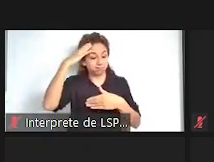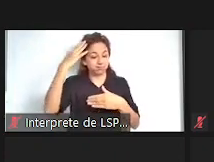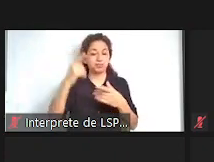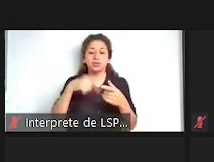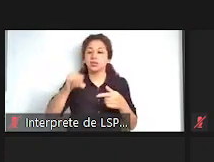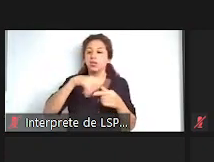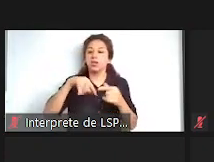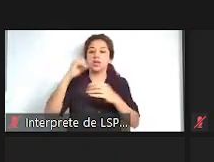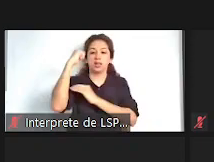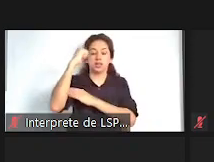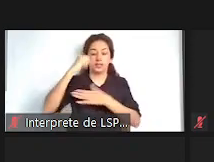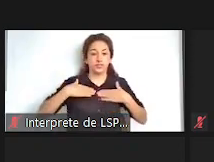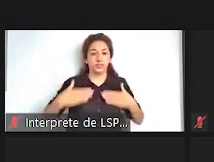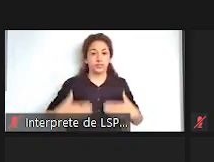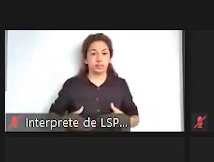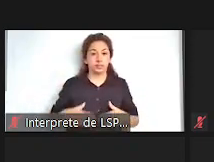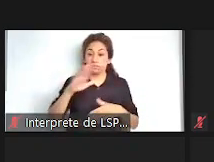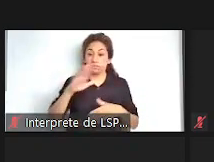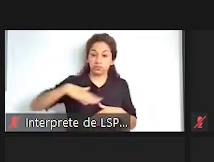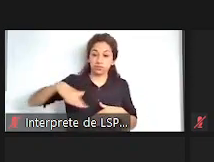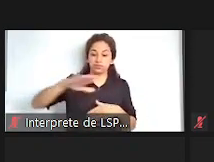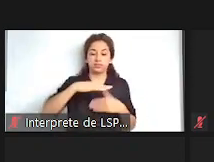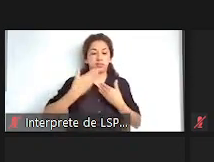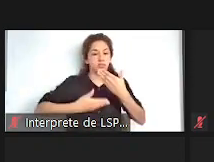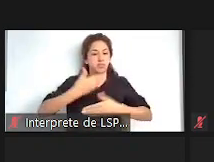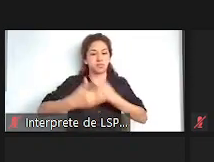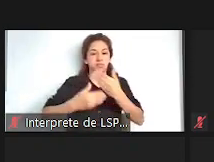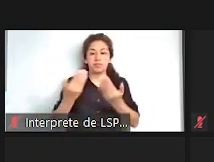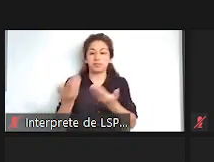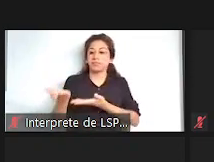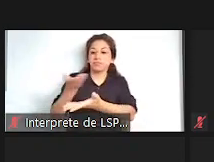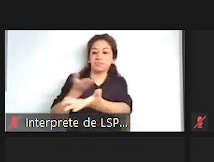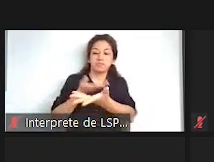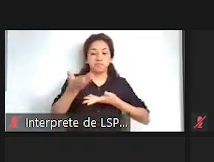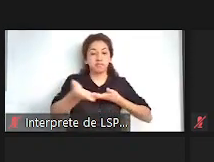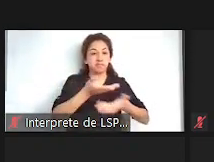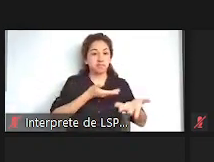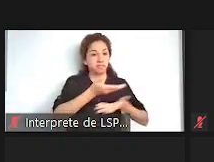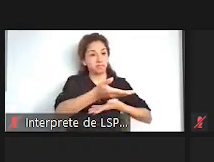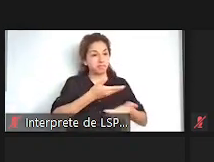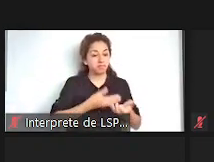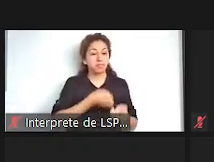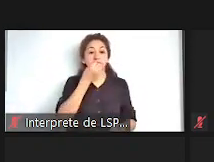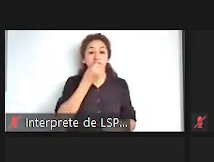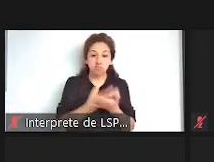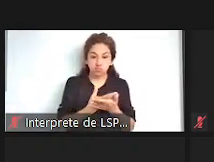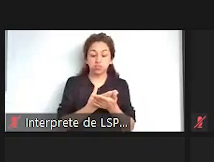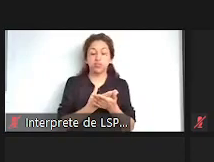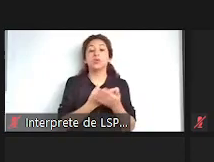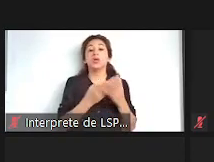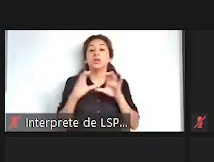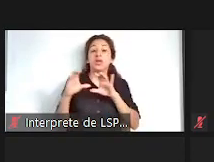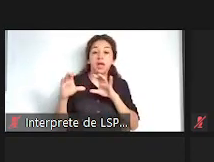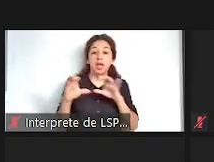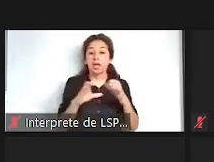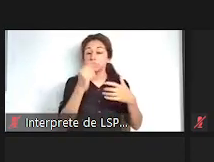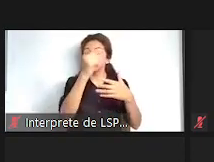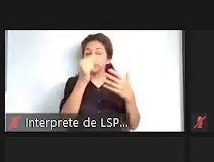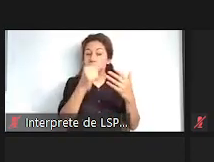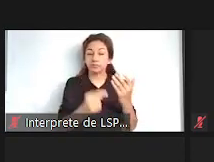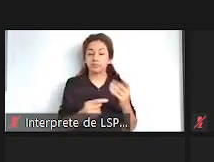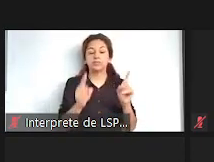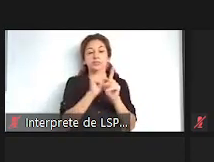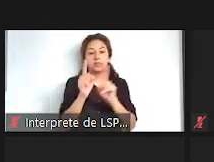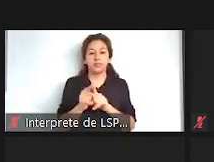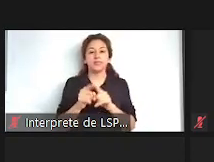committee comedian businesses and human rights institutional space in which we uh further